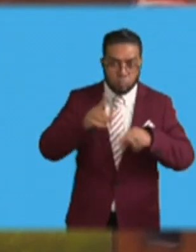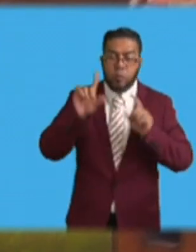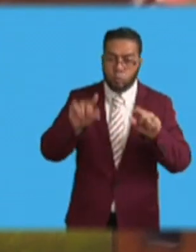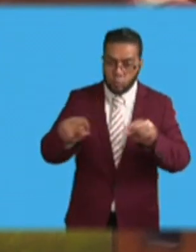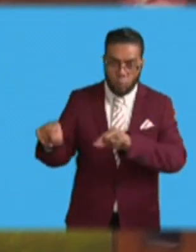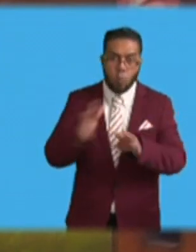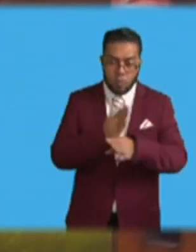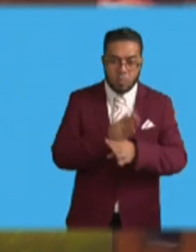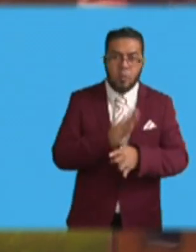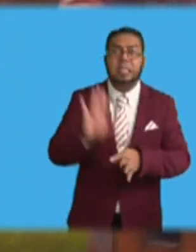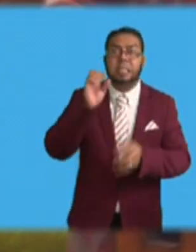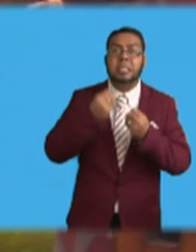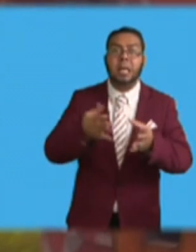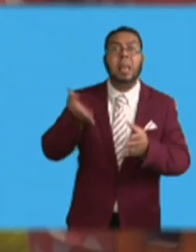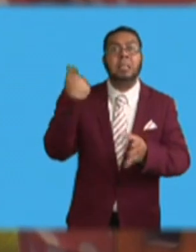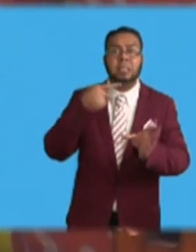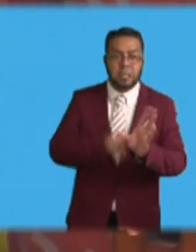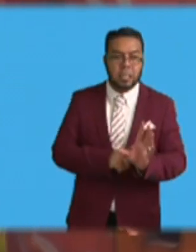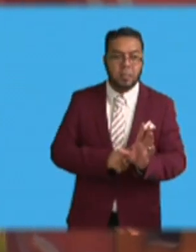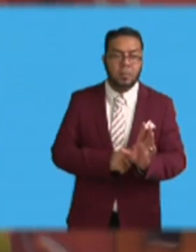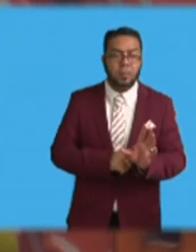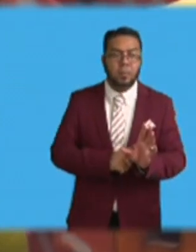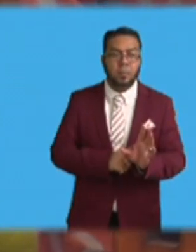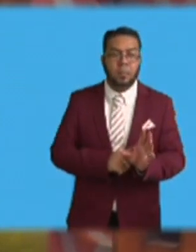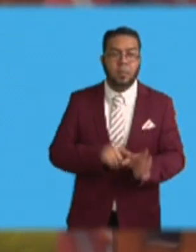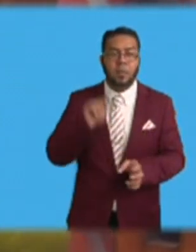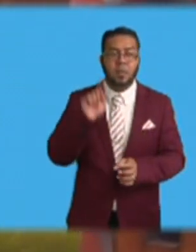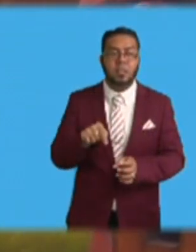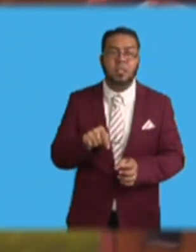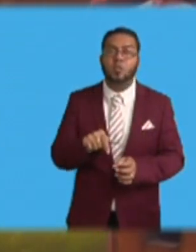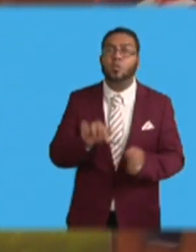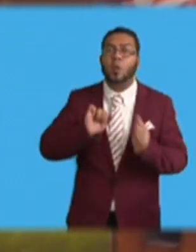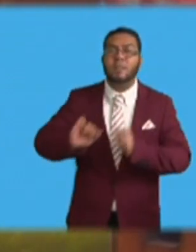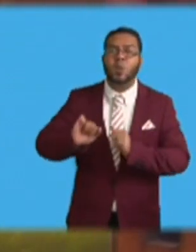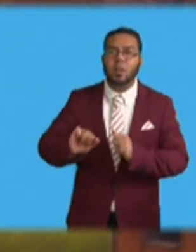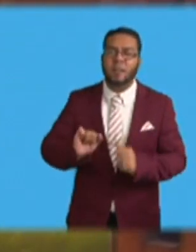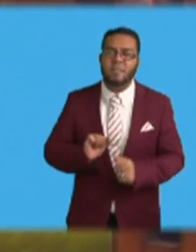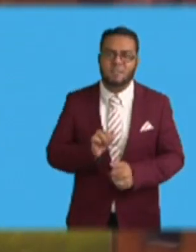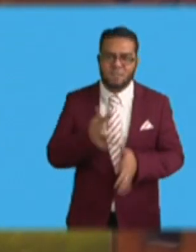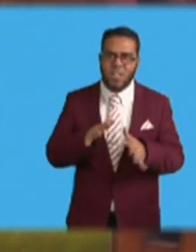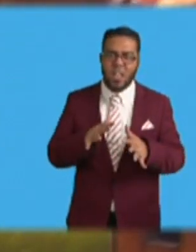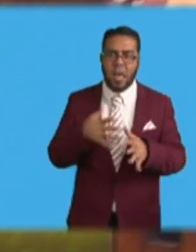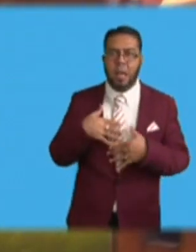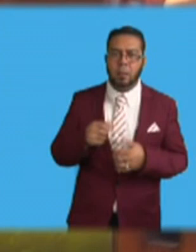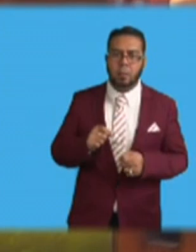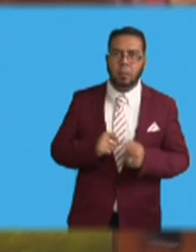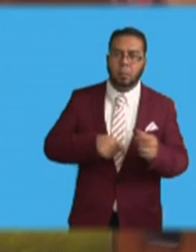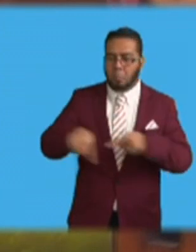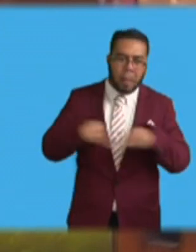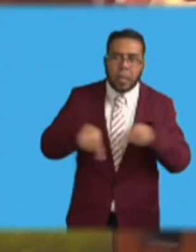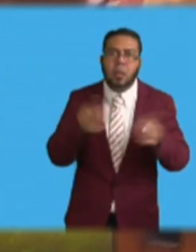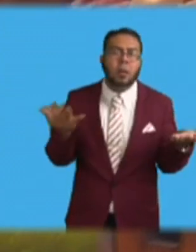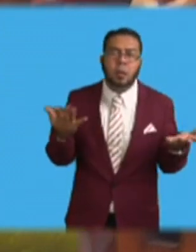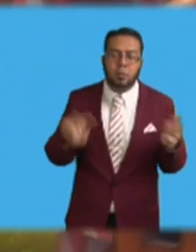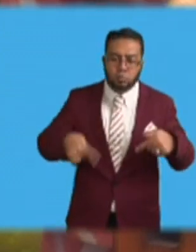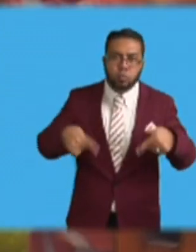the reason why the outbreak was not declared. This is to avoid fear and panic, and I think it's the fear and the panic that made a